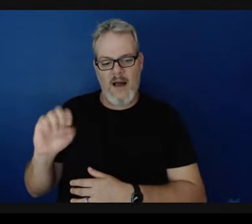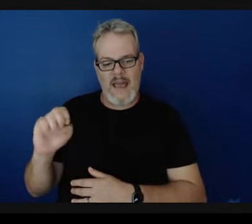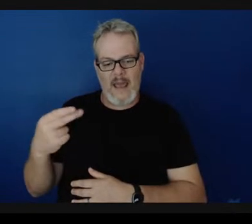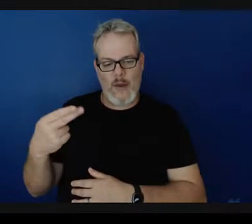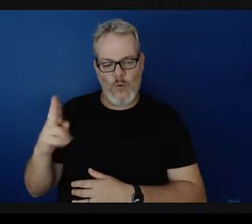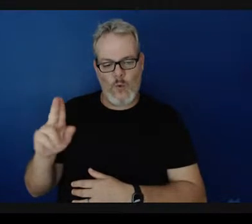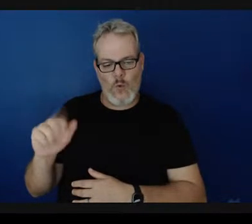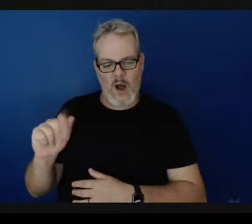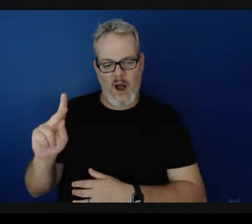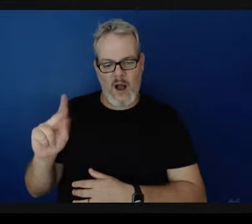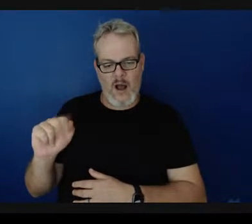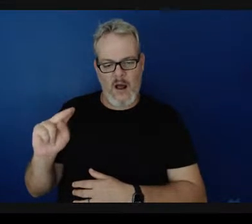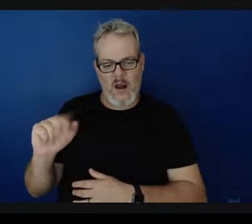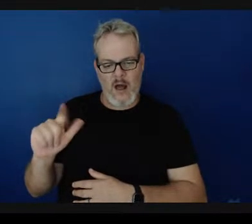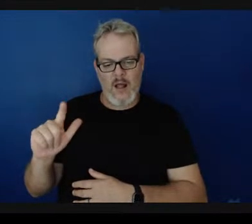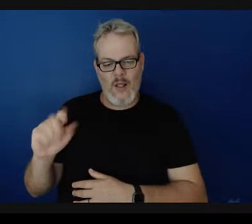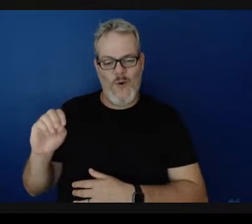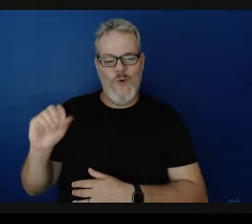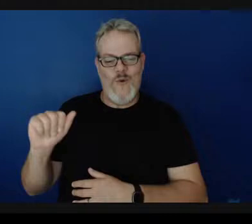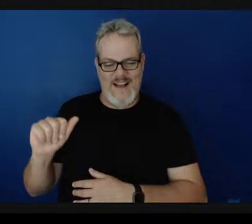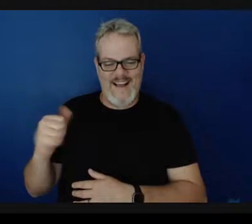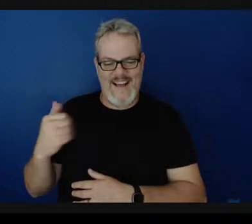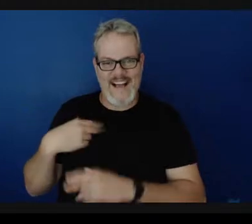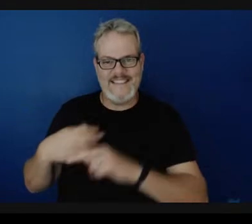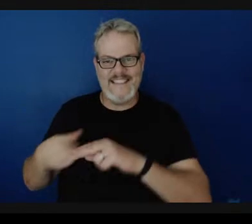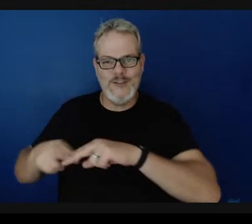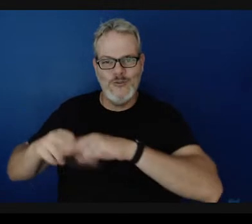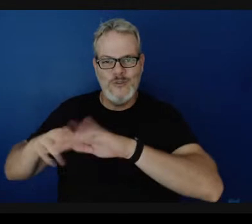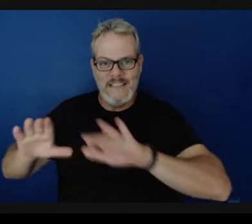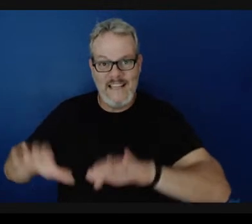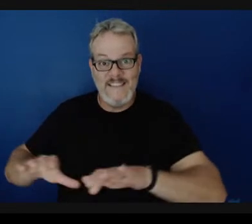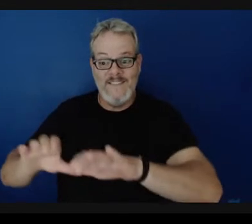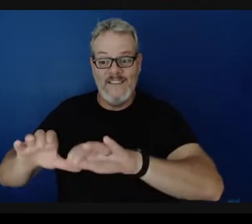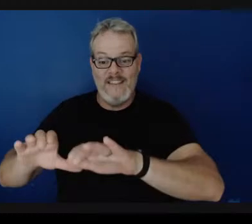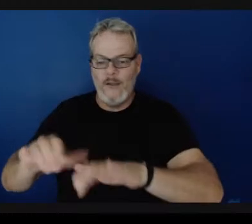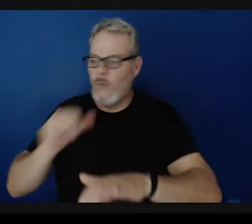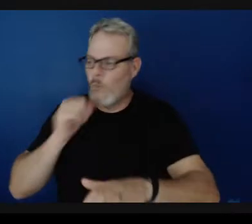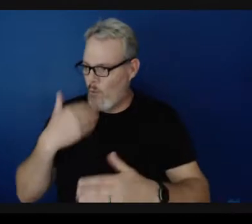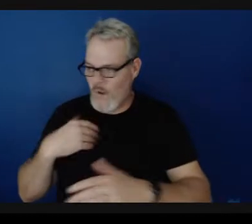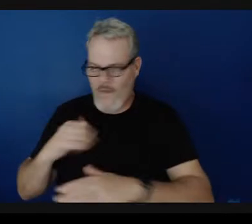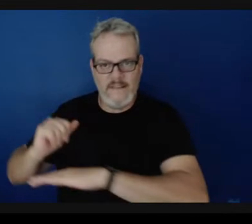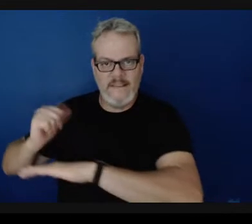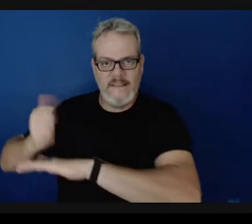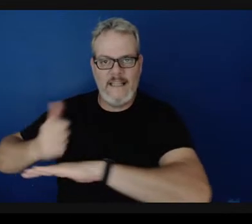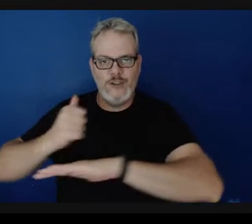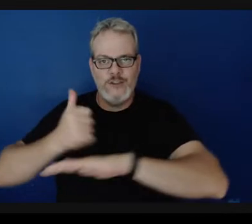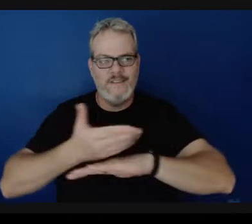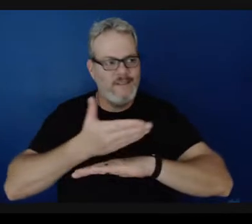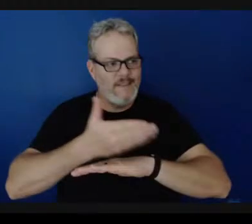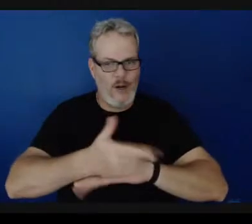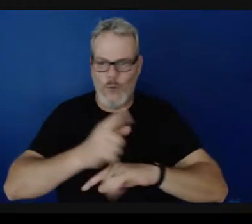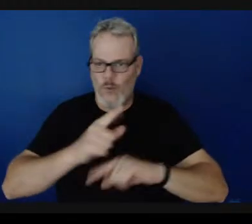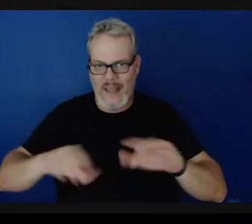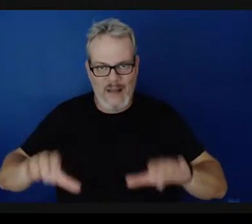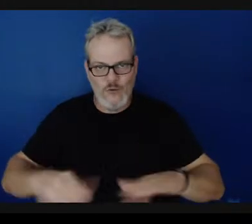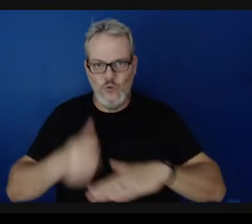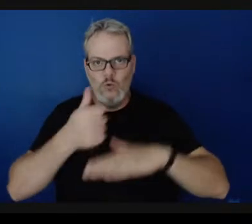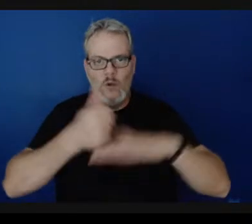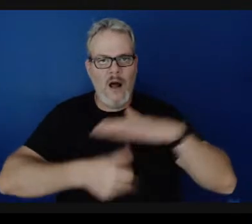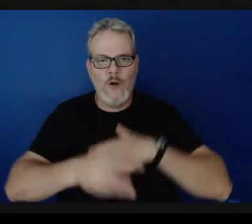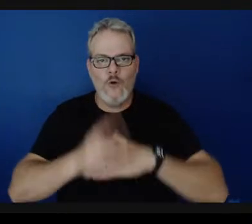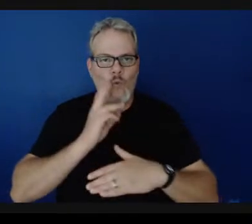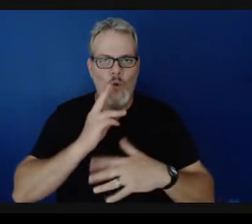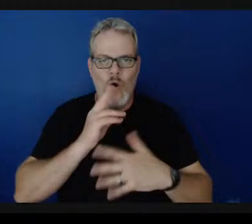harder to tell because we don't have GPS stations on there. We can't do INSAR on the thing underwater, so we just don't have